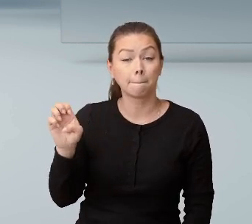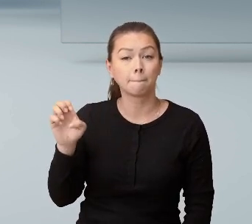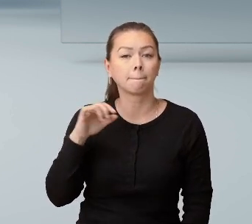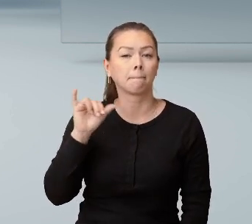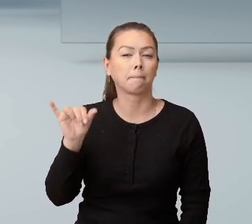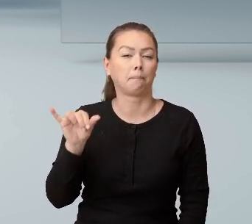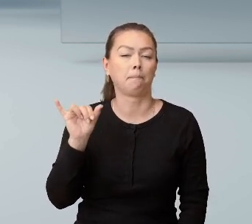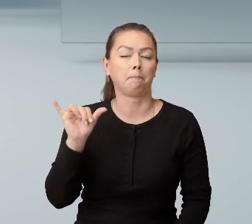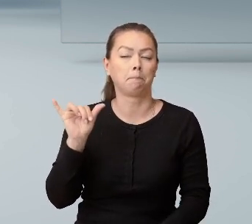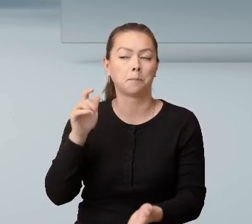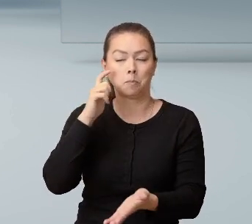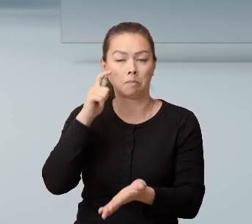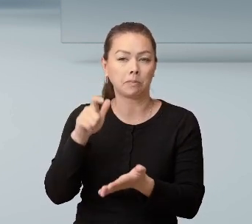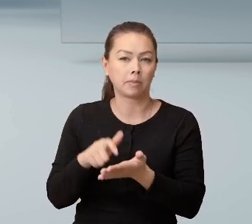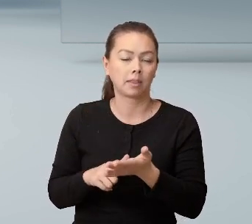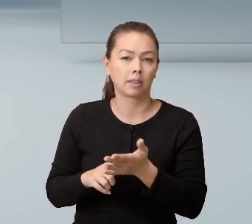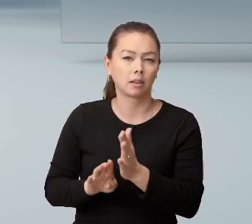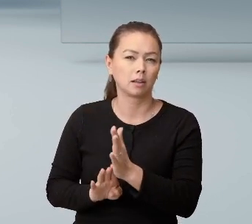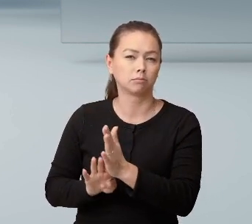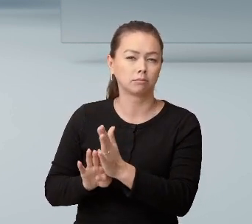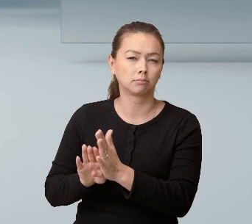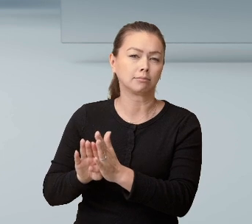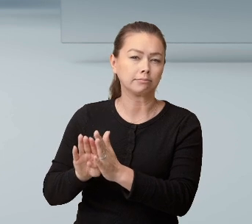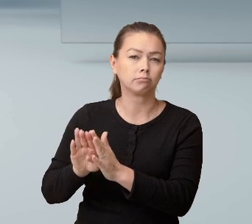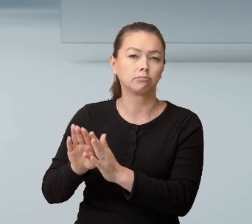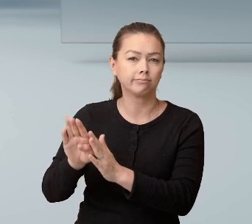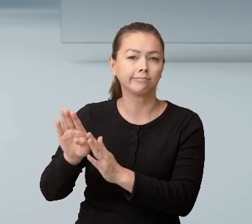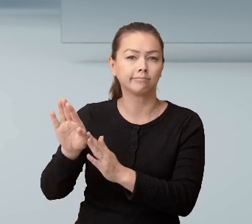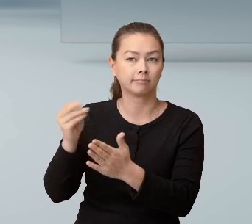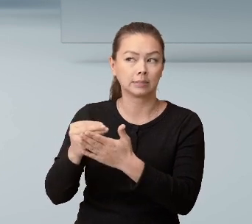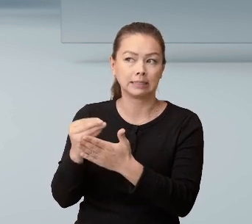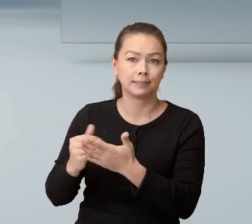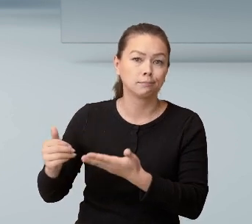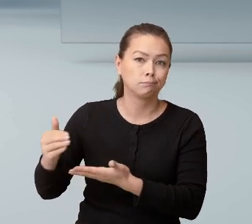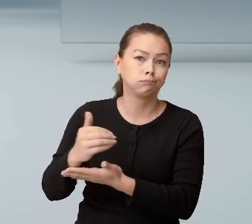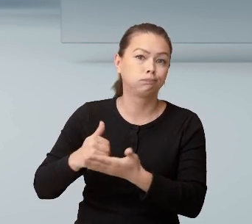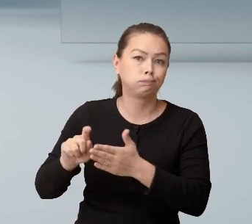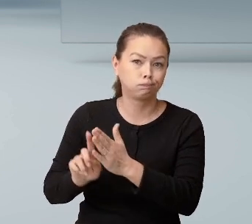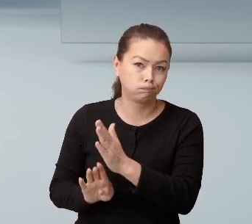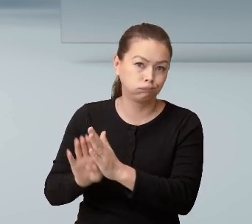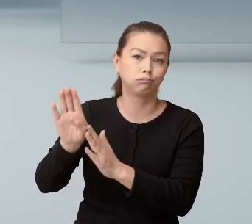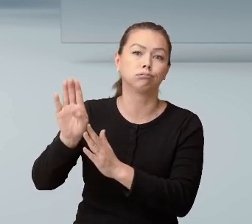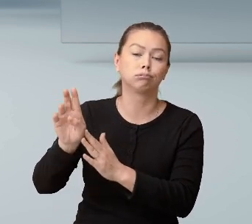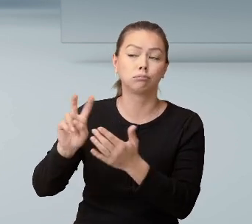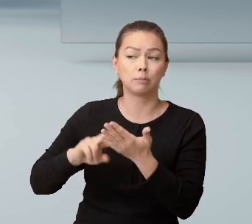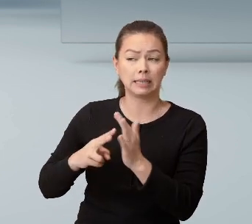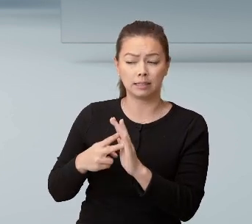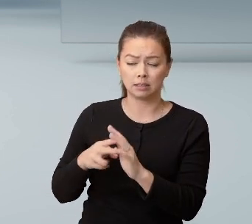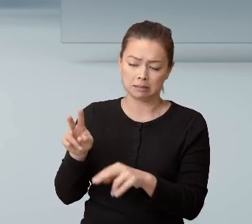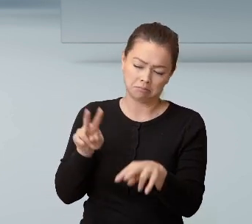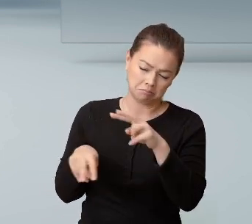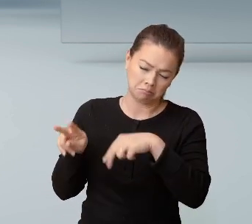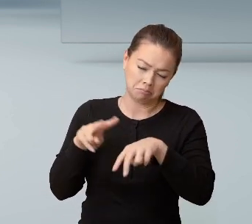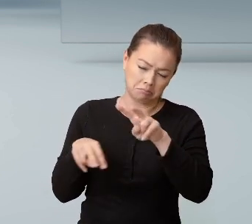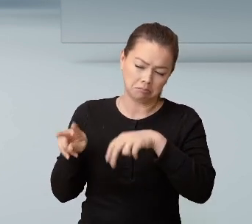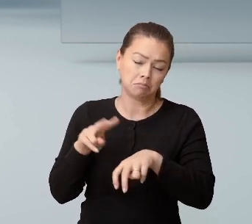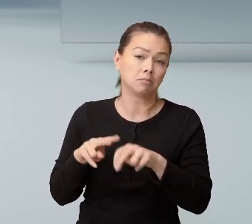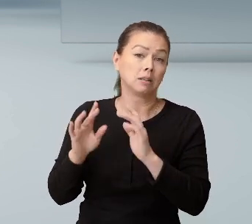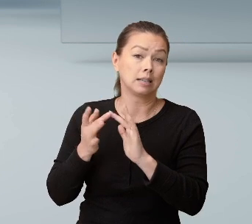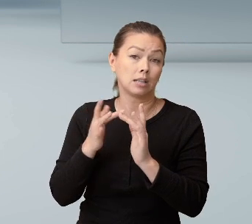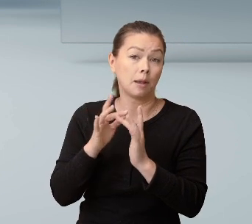seeing the amount of revenue that has been generated from this industry, it's almost safe to say